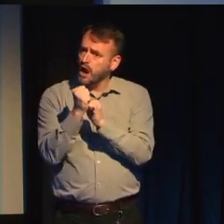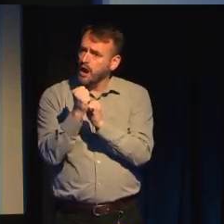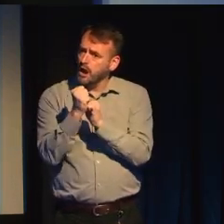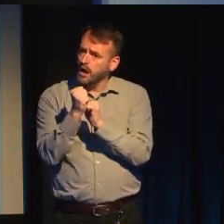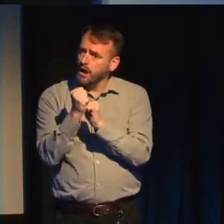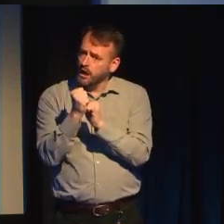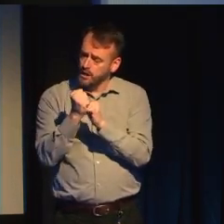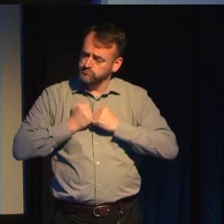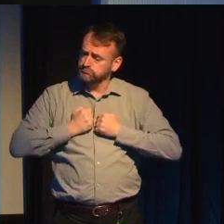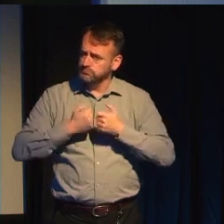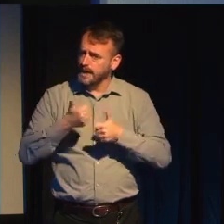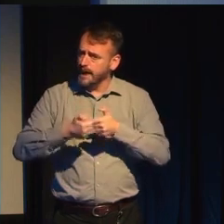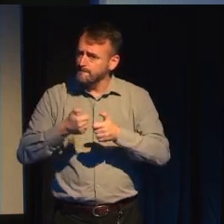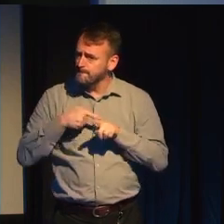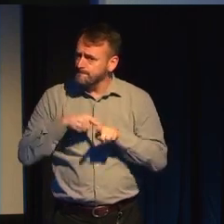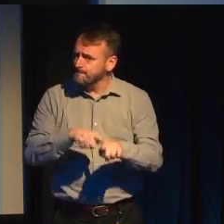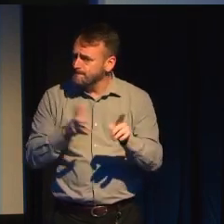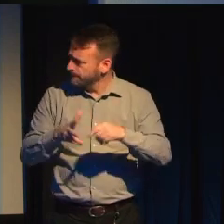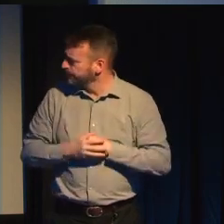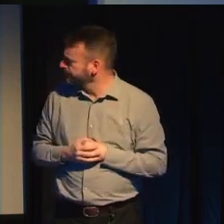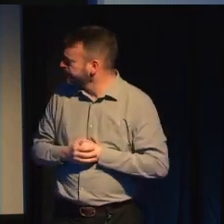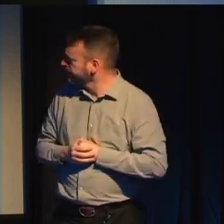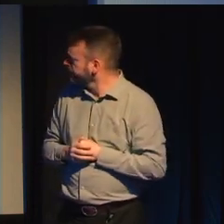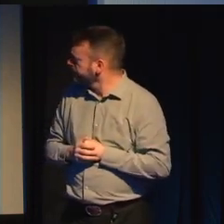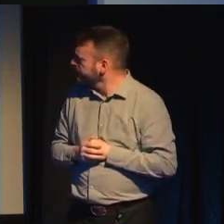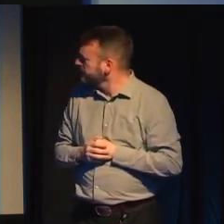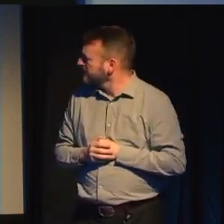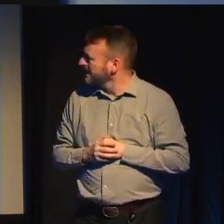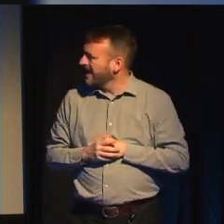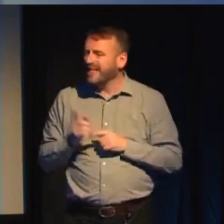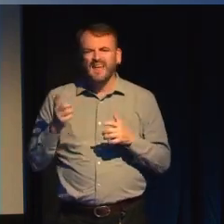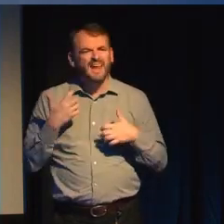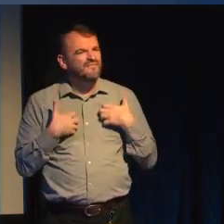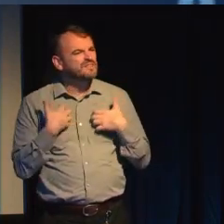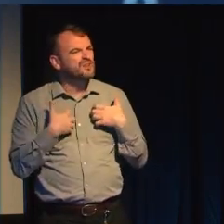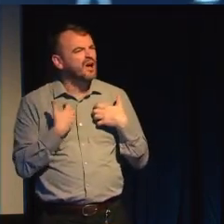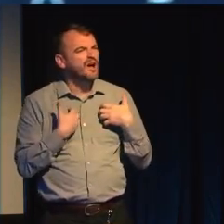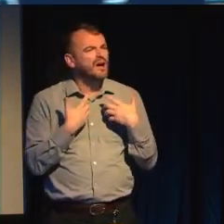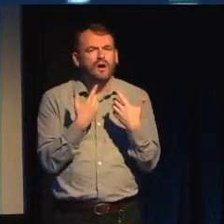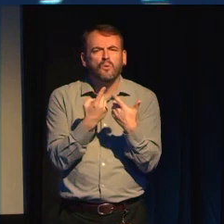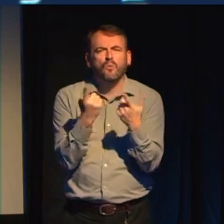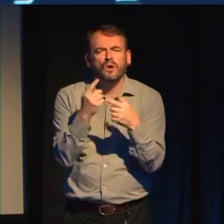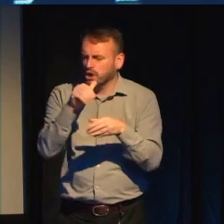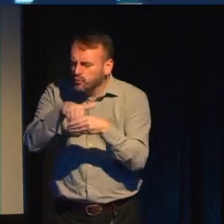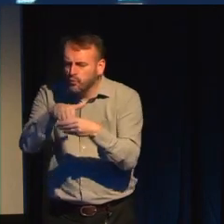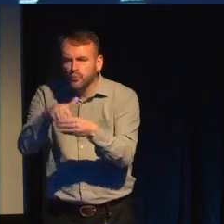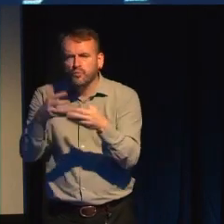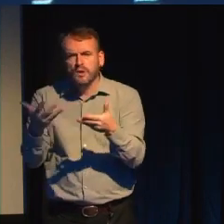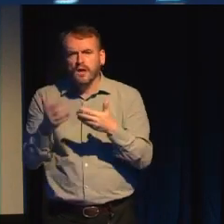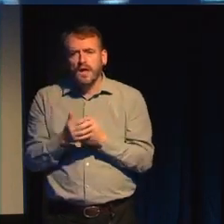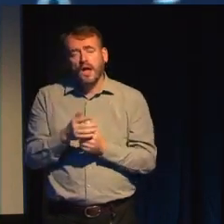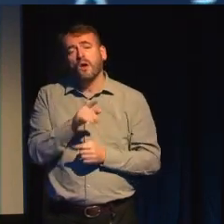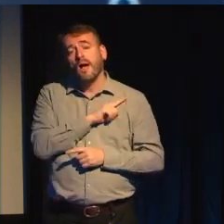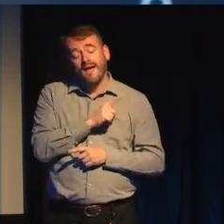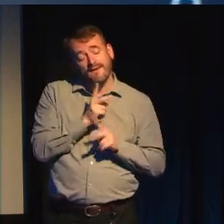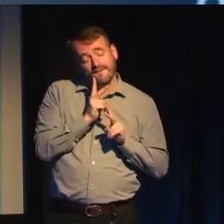And also to think about what makes an adventure and why it is unique amongst video games. And I